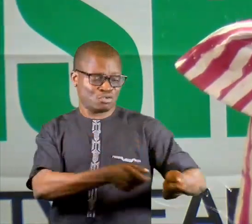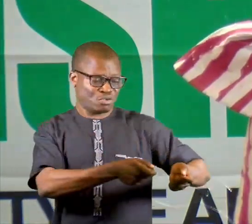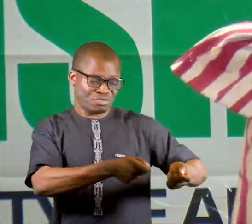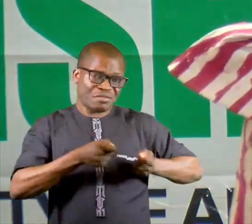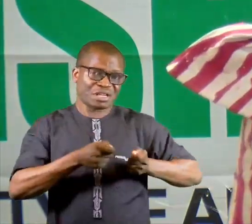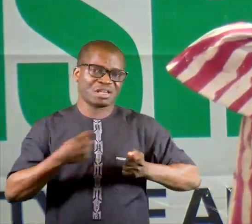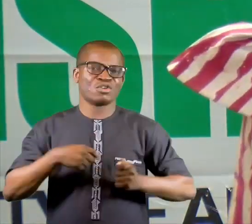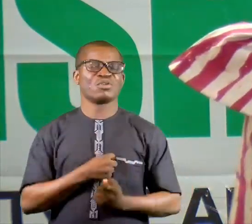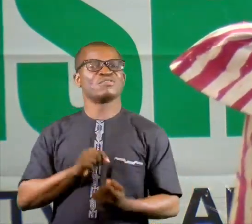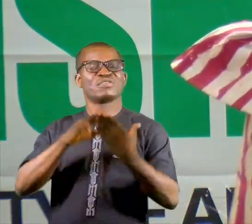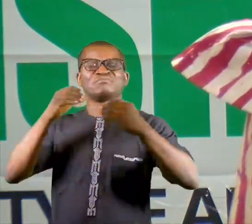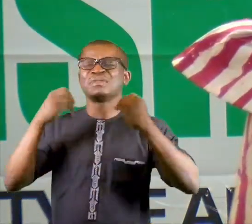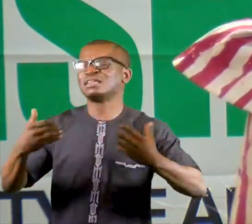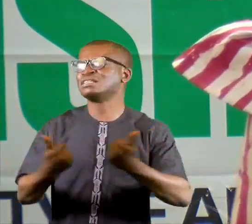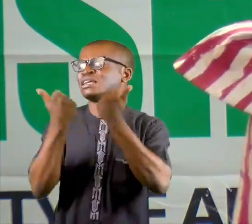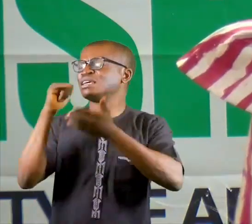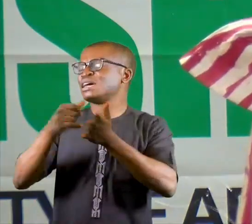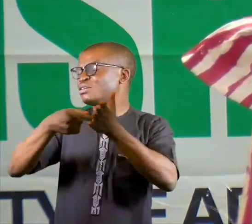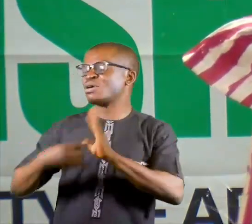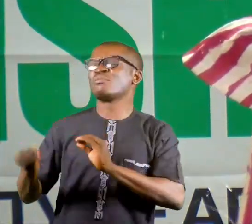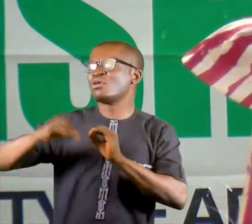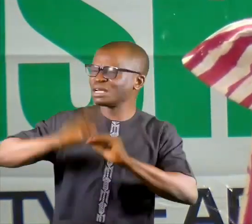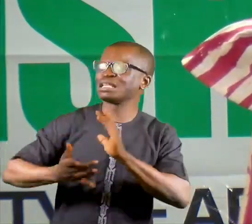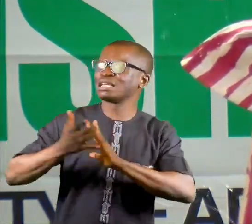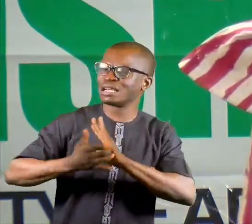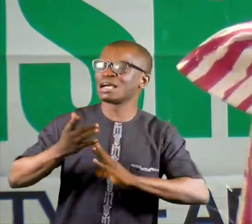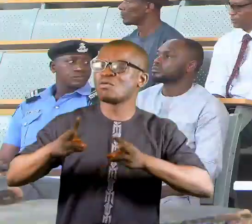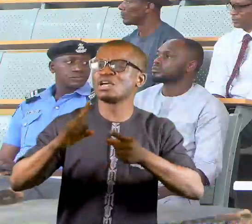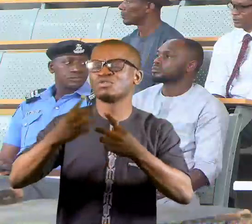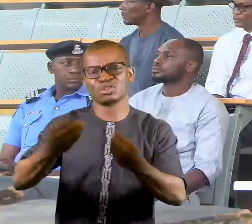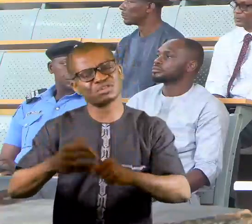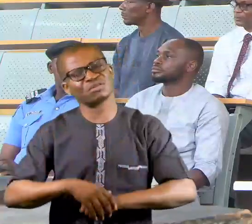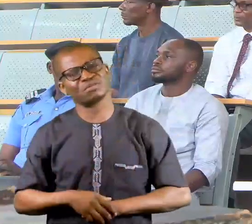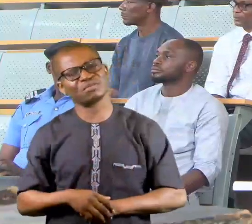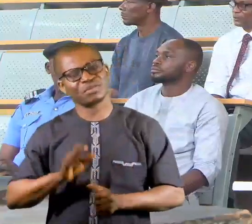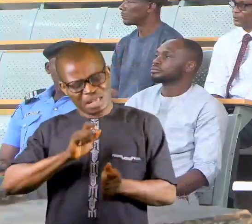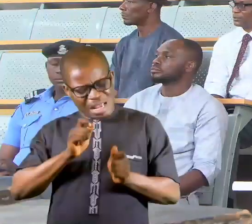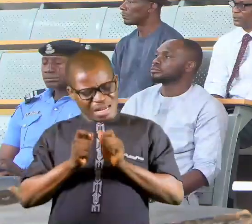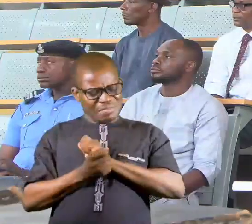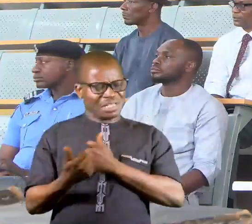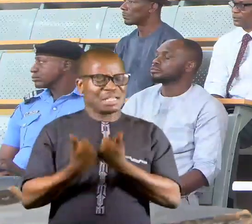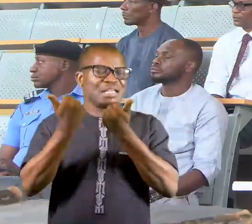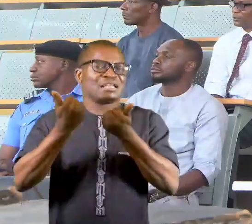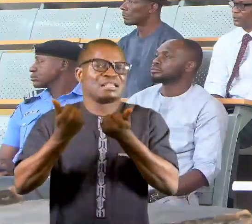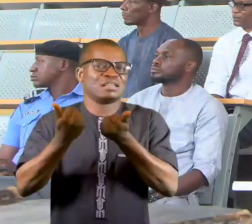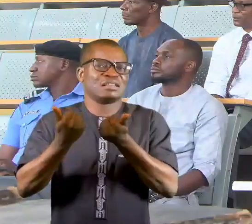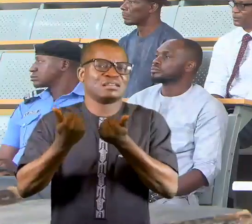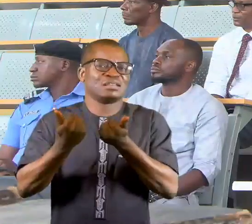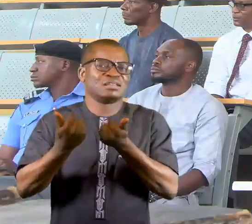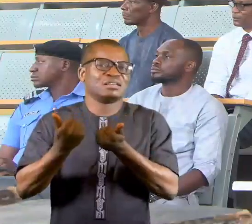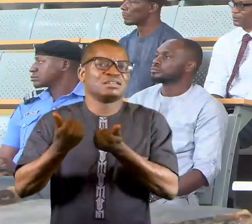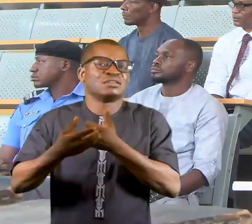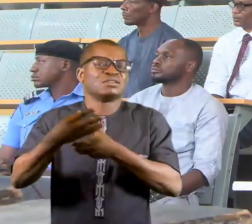adaptive challenges that require more than technical solutions to resolve. Adaptive challenges are challenges that technical